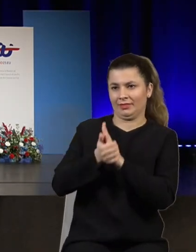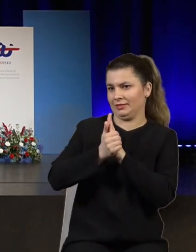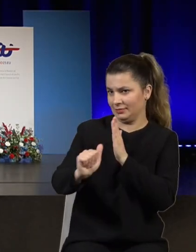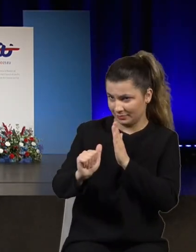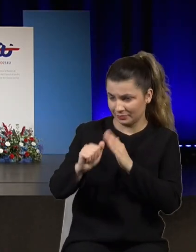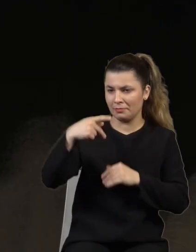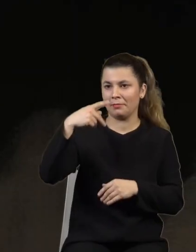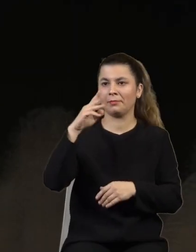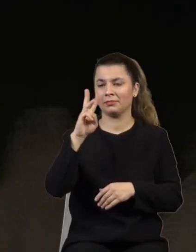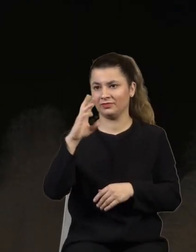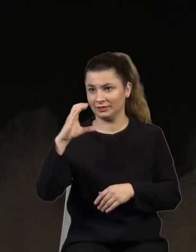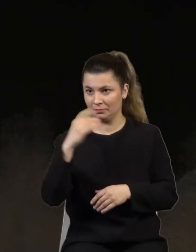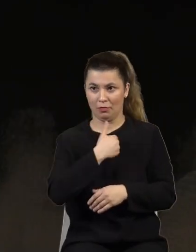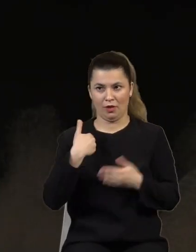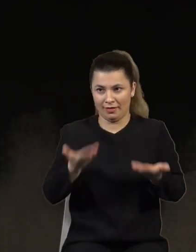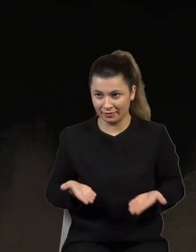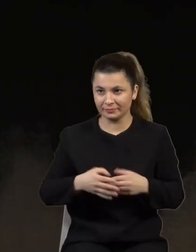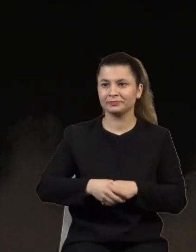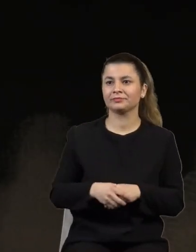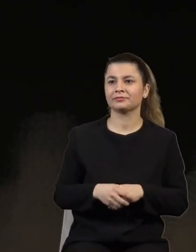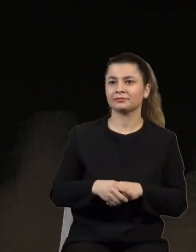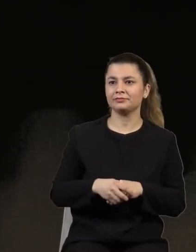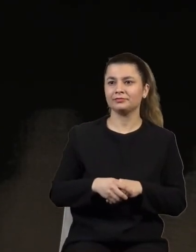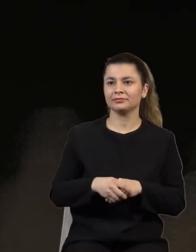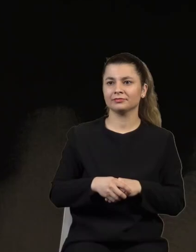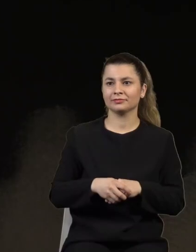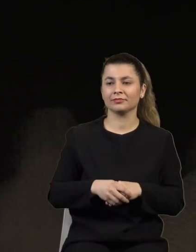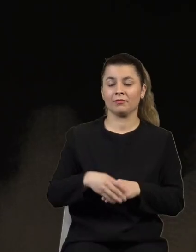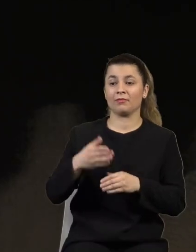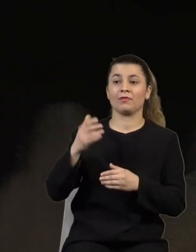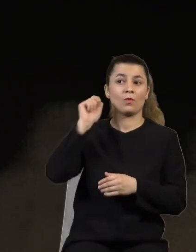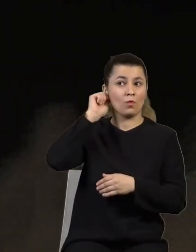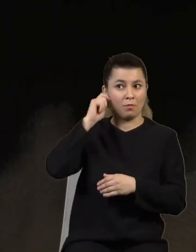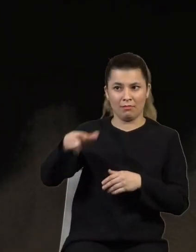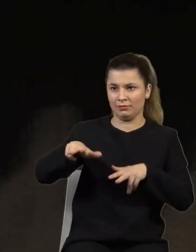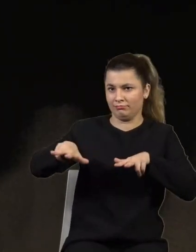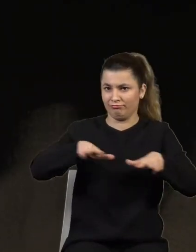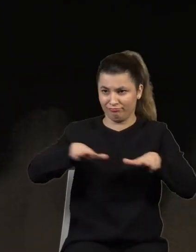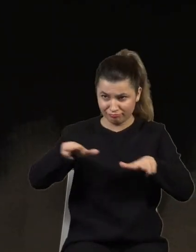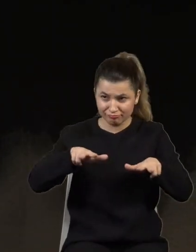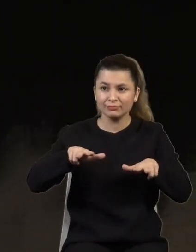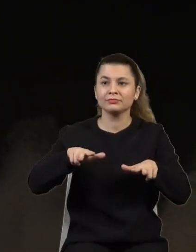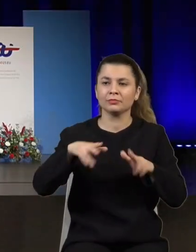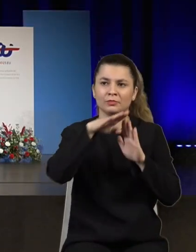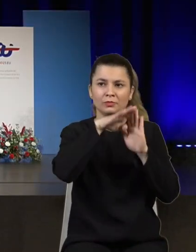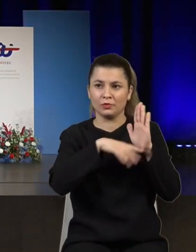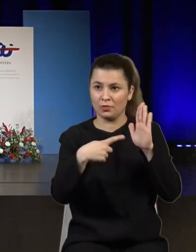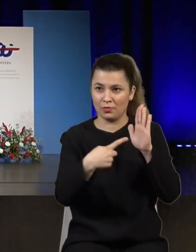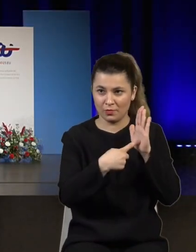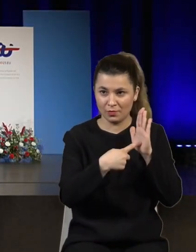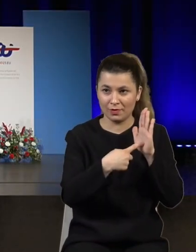And Oksana Zikuna, Program Coordinator for European Funds for Infrastructure, Climate, Environment at the European